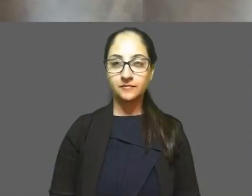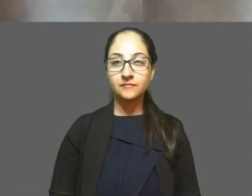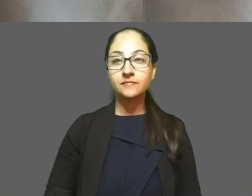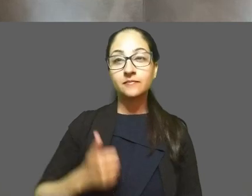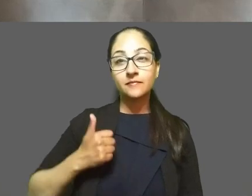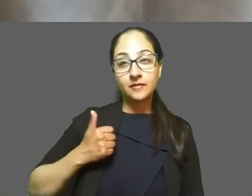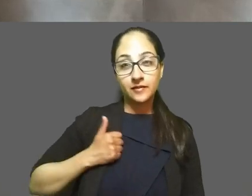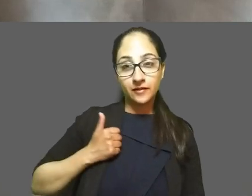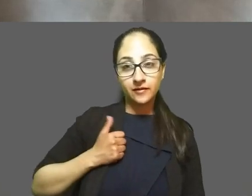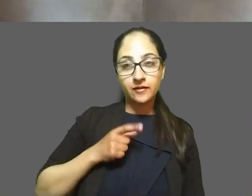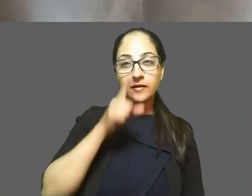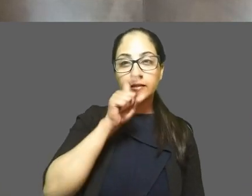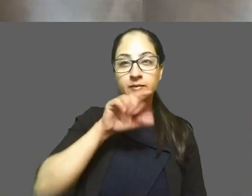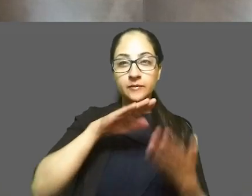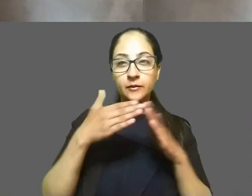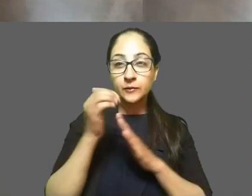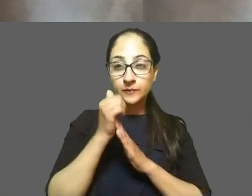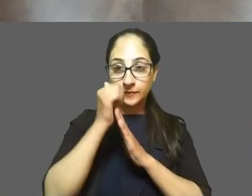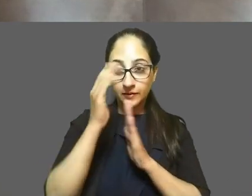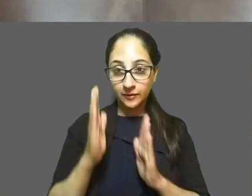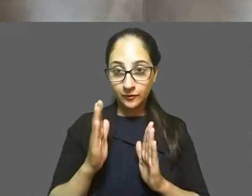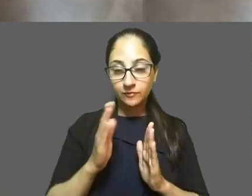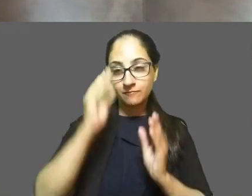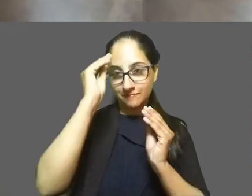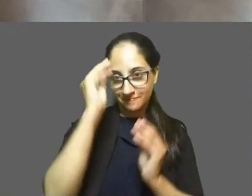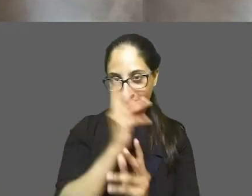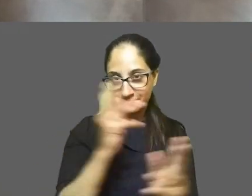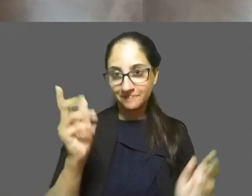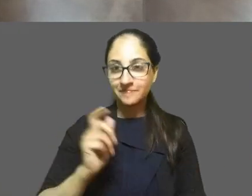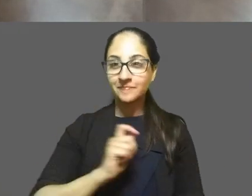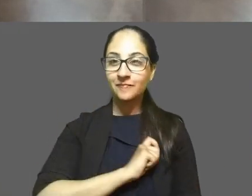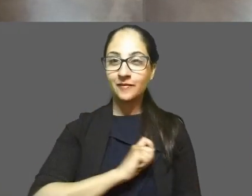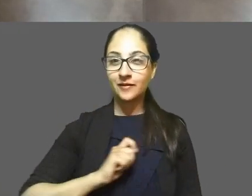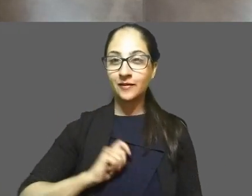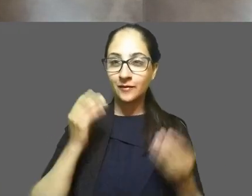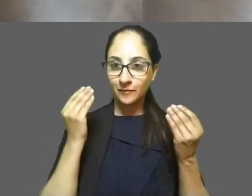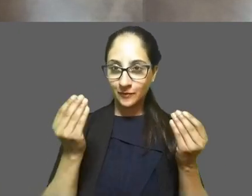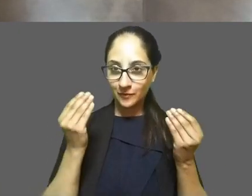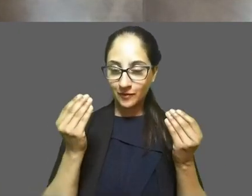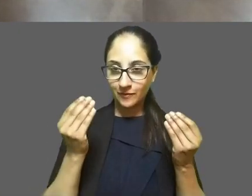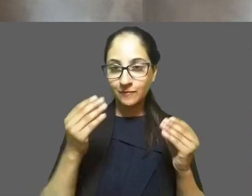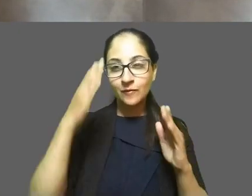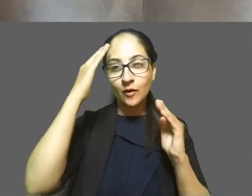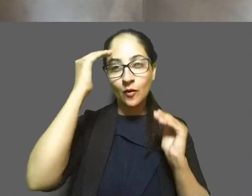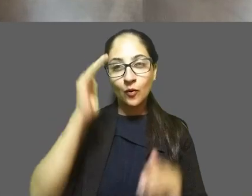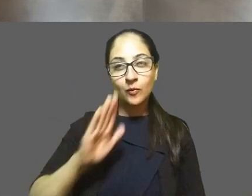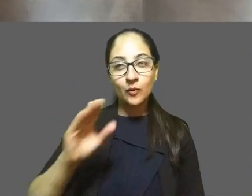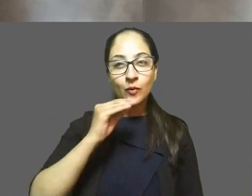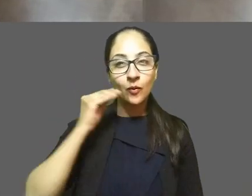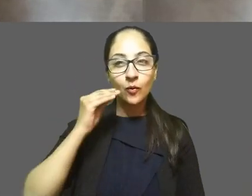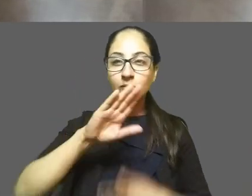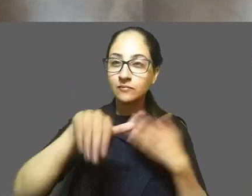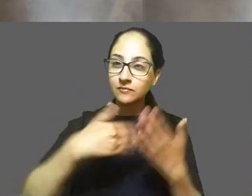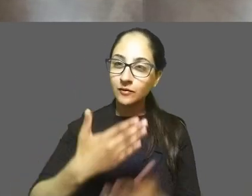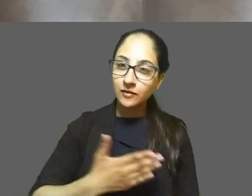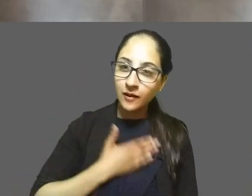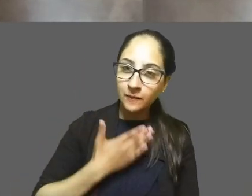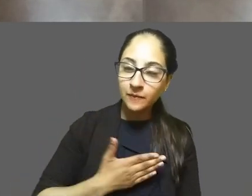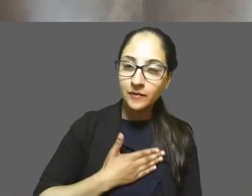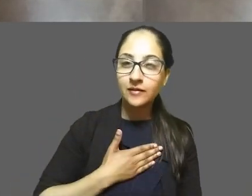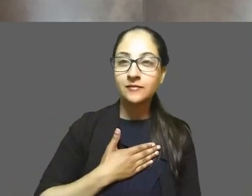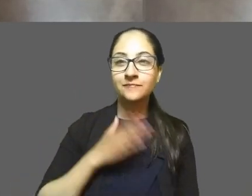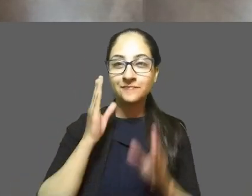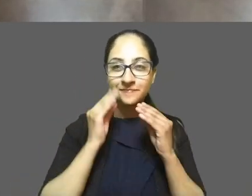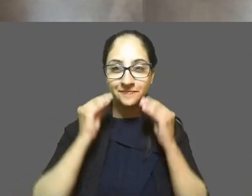On behalf of all the Jamaati leadership, we wish you Eid Mubarak. We hope that your homes are filled with smiles